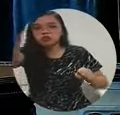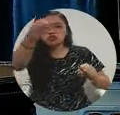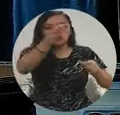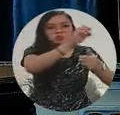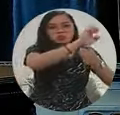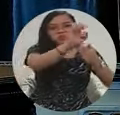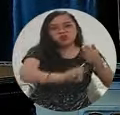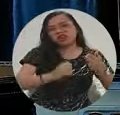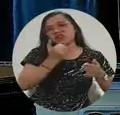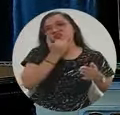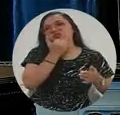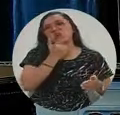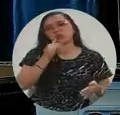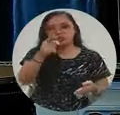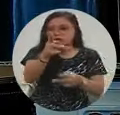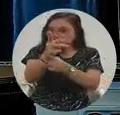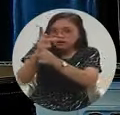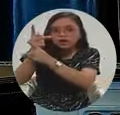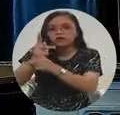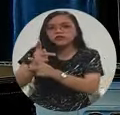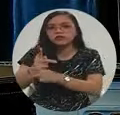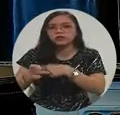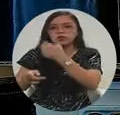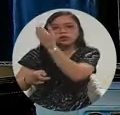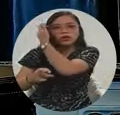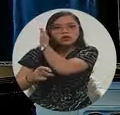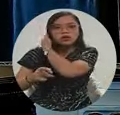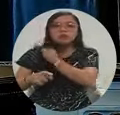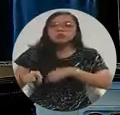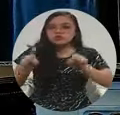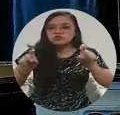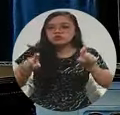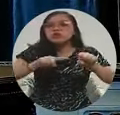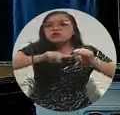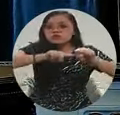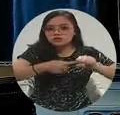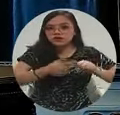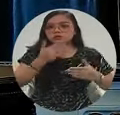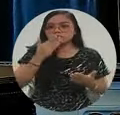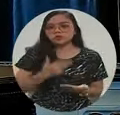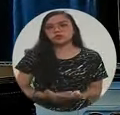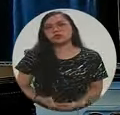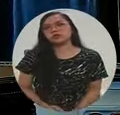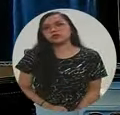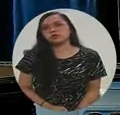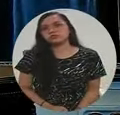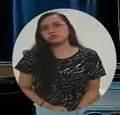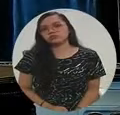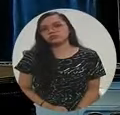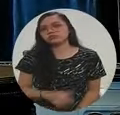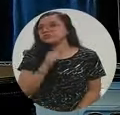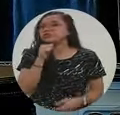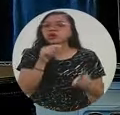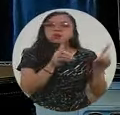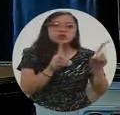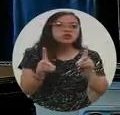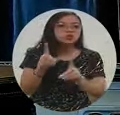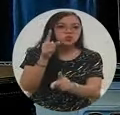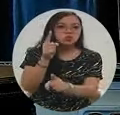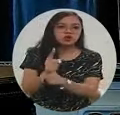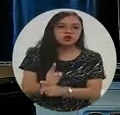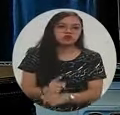Many of my friends, you know, my classmates in medical school and even in high school and all of those people, they did not do right. And